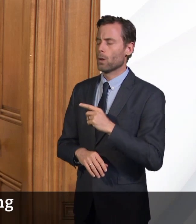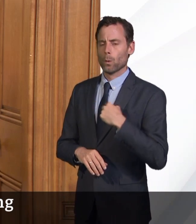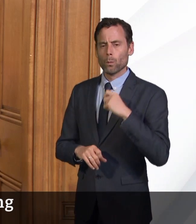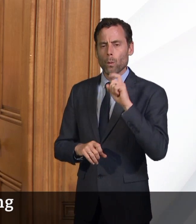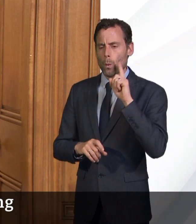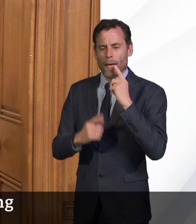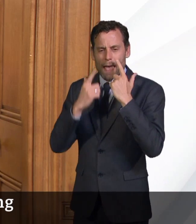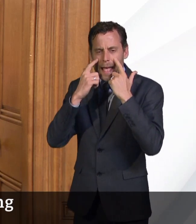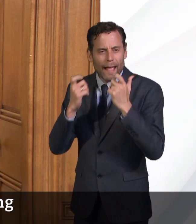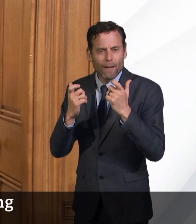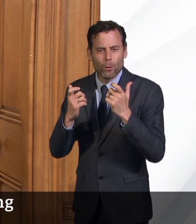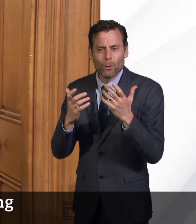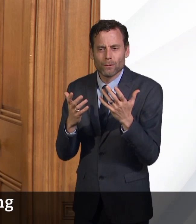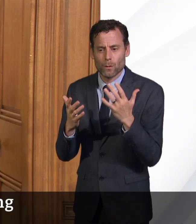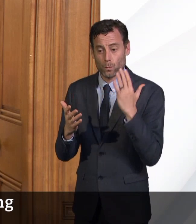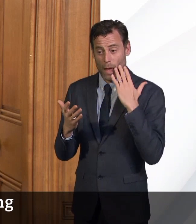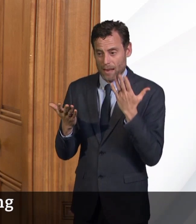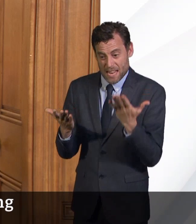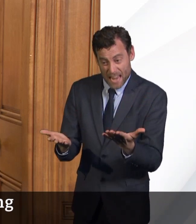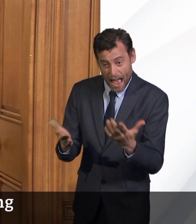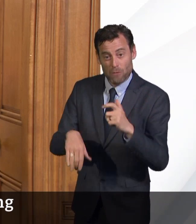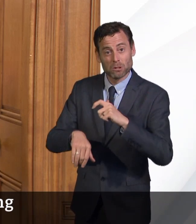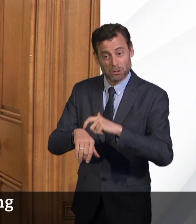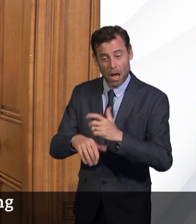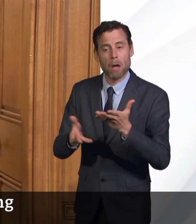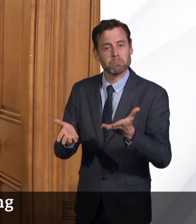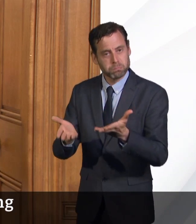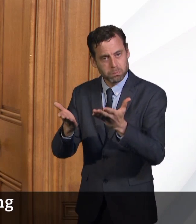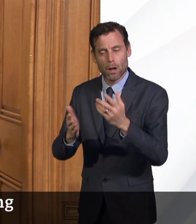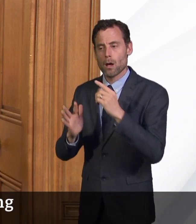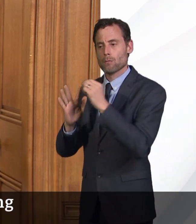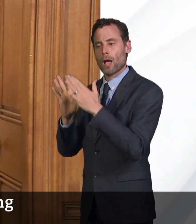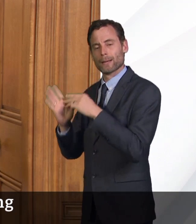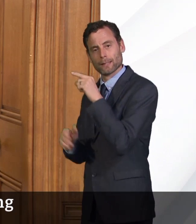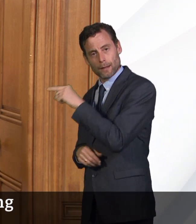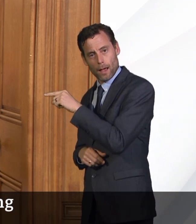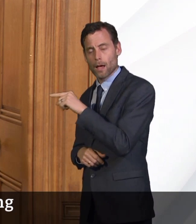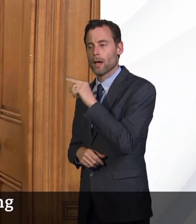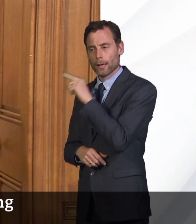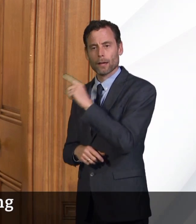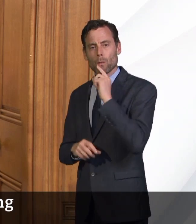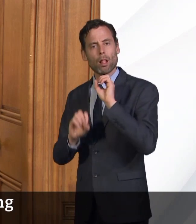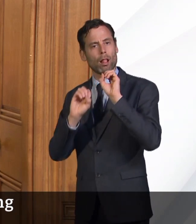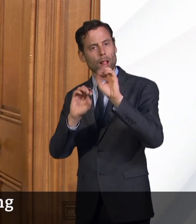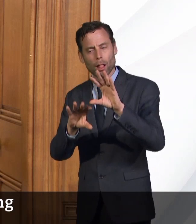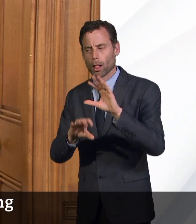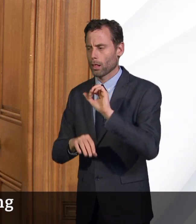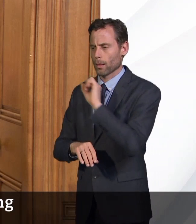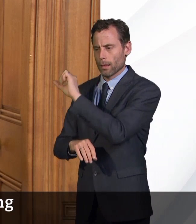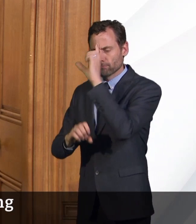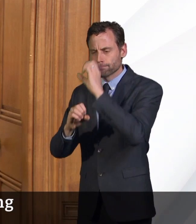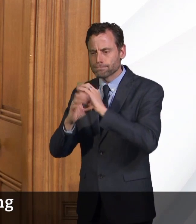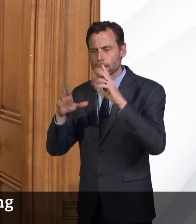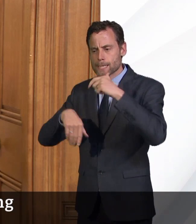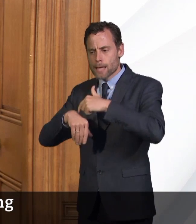think those can be considered, and the Prime Minister will be setting out a timetable for other